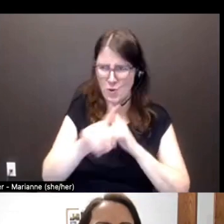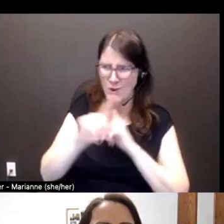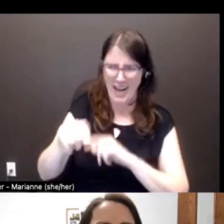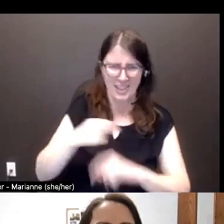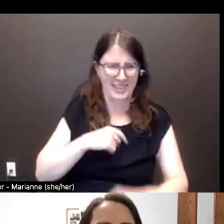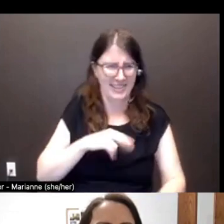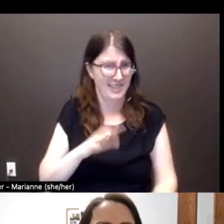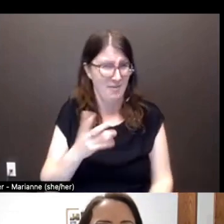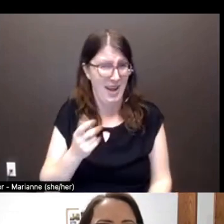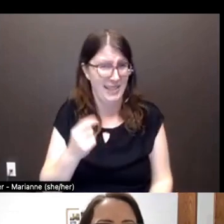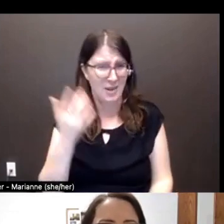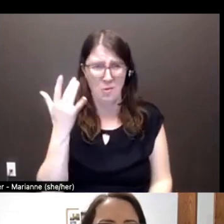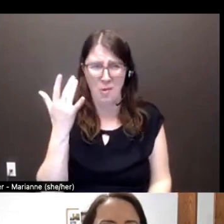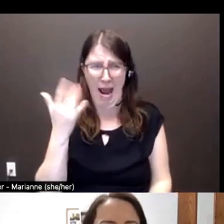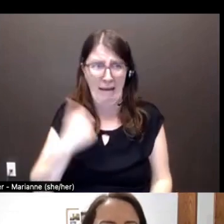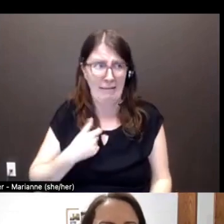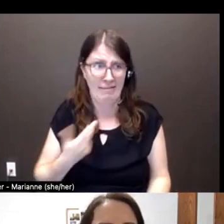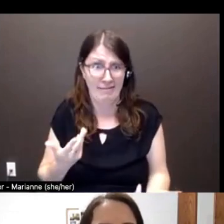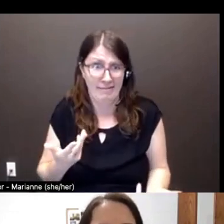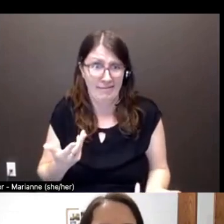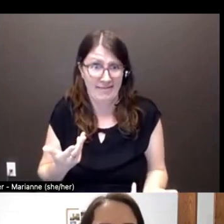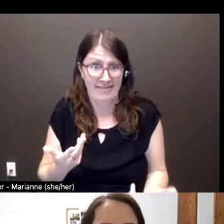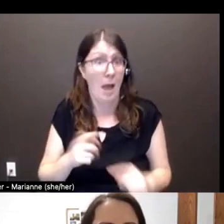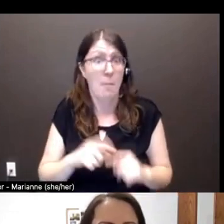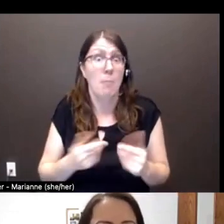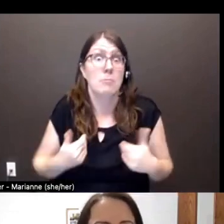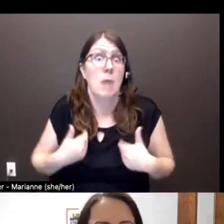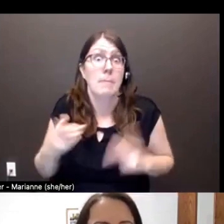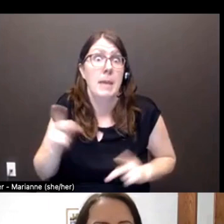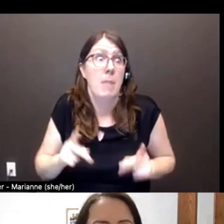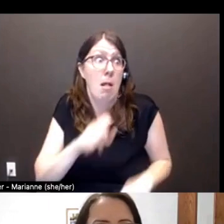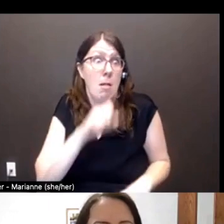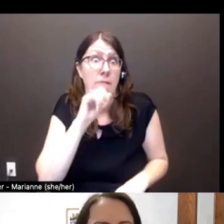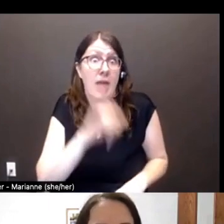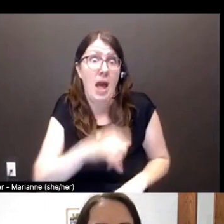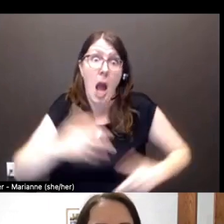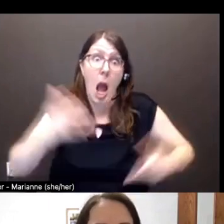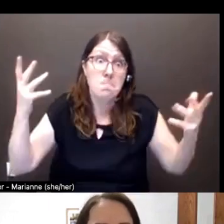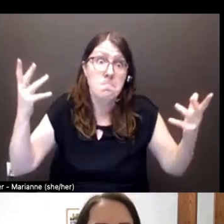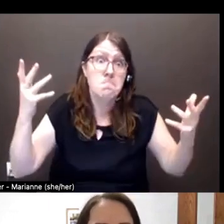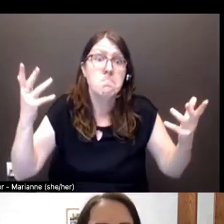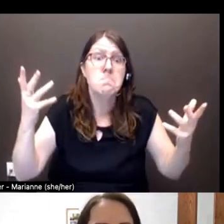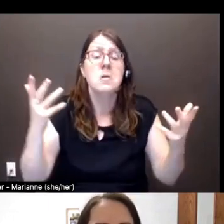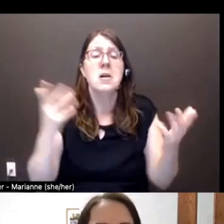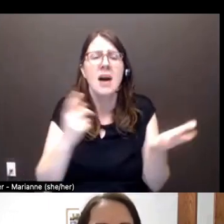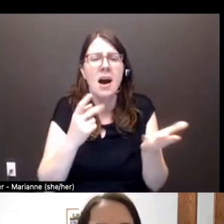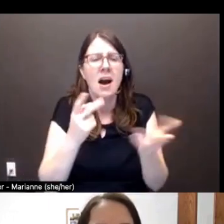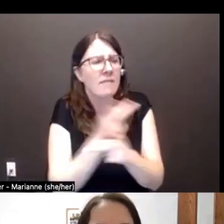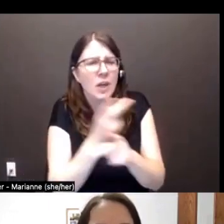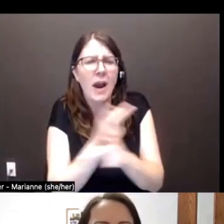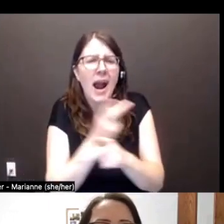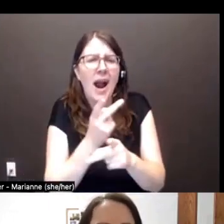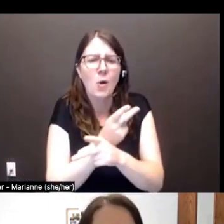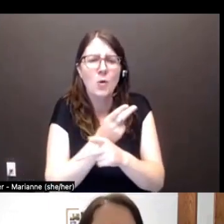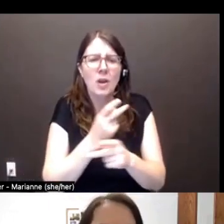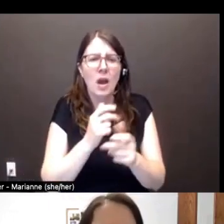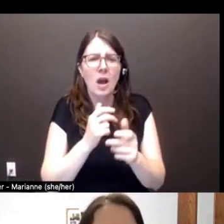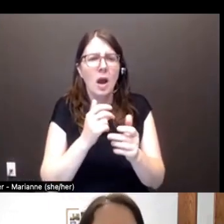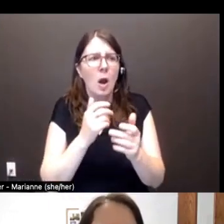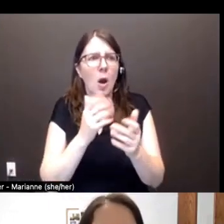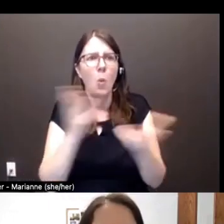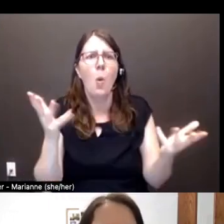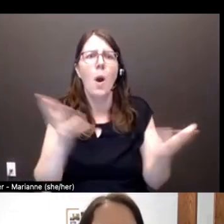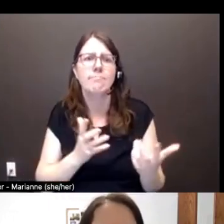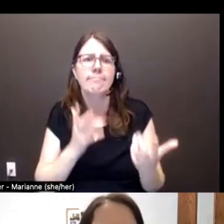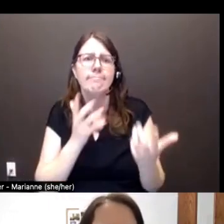find what speaks to you or what speaks to your learners, right? And then kind of engaging them in that way. So even